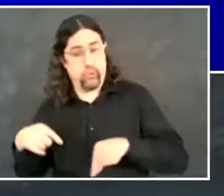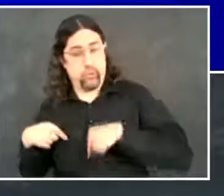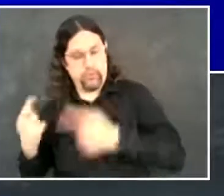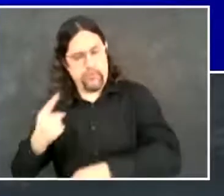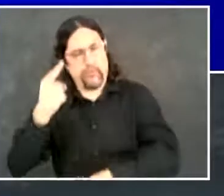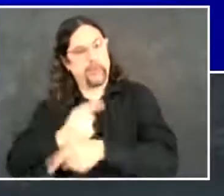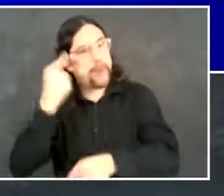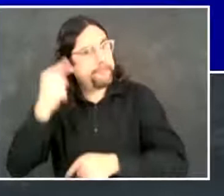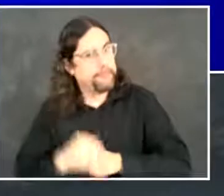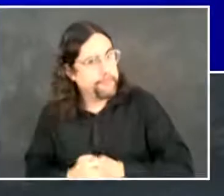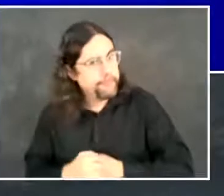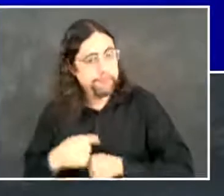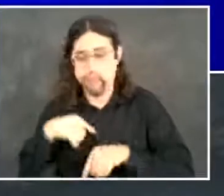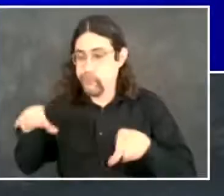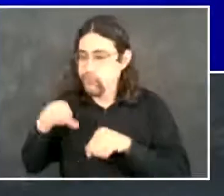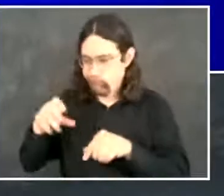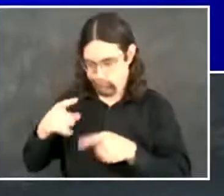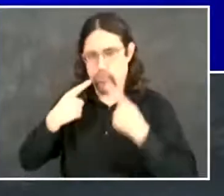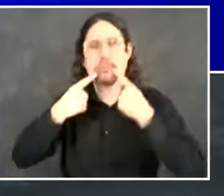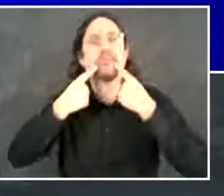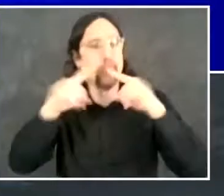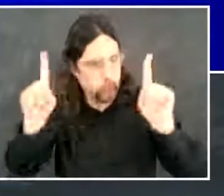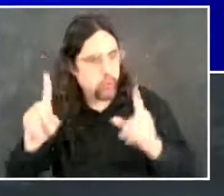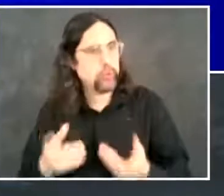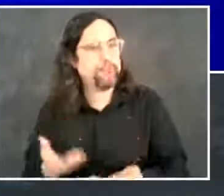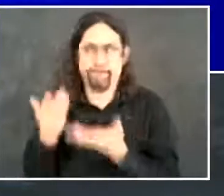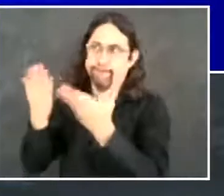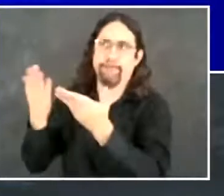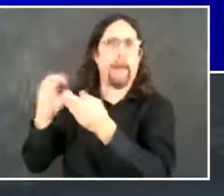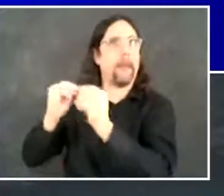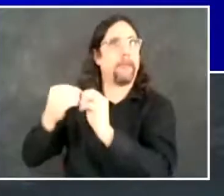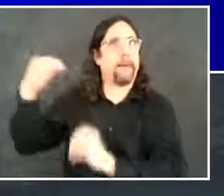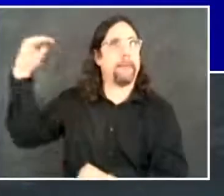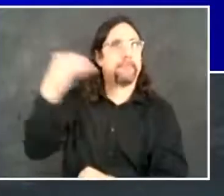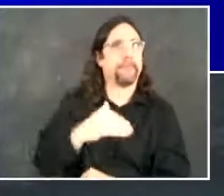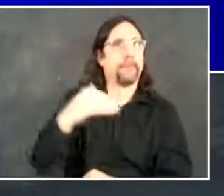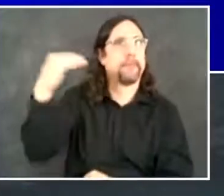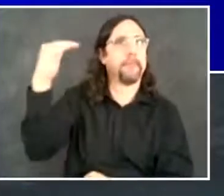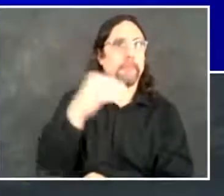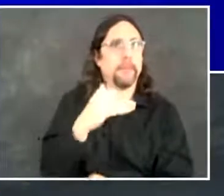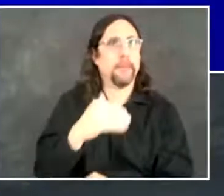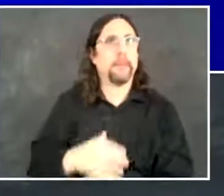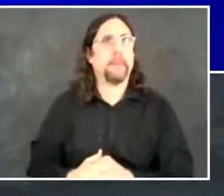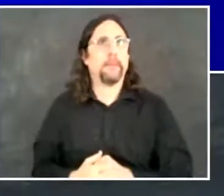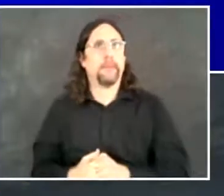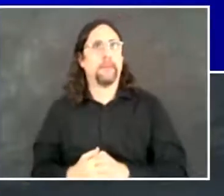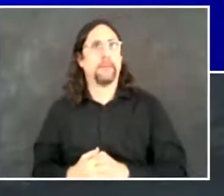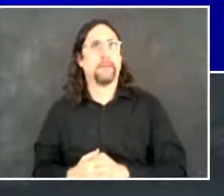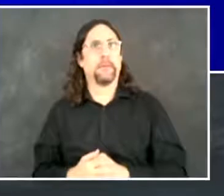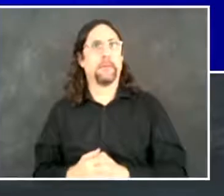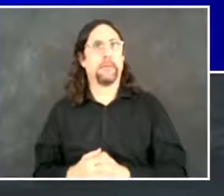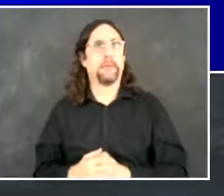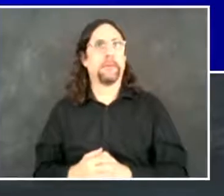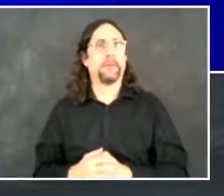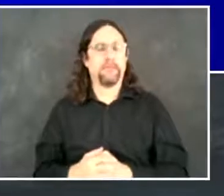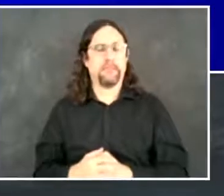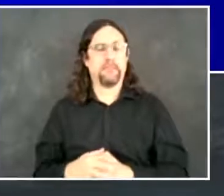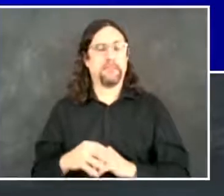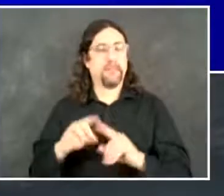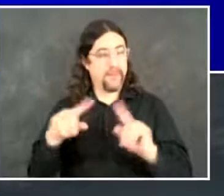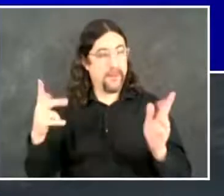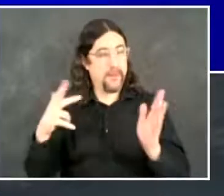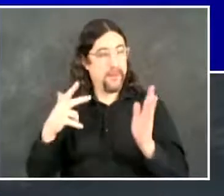them. We've seen gatherings where it's not going to be gatherings. Just want to be crystal clear. The minute NYPD knows about a gathering, that gathering is